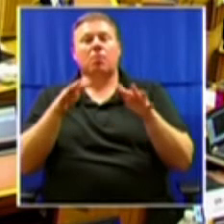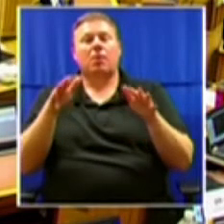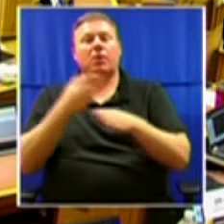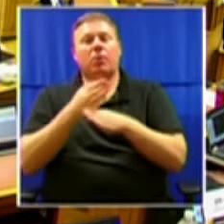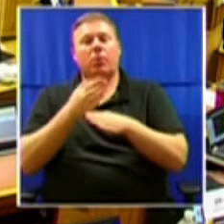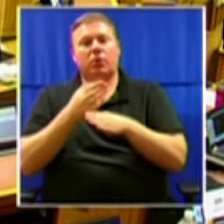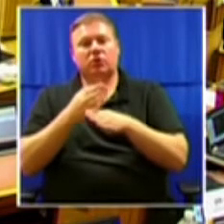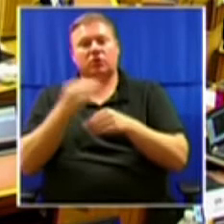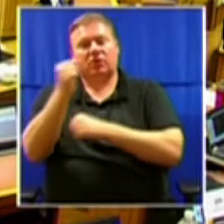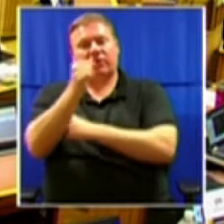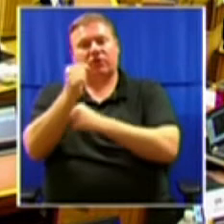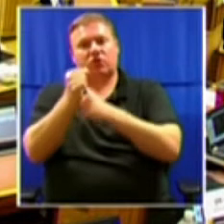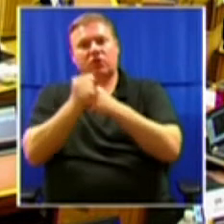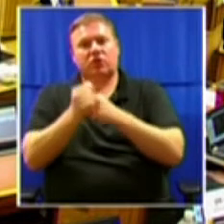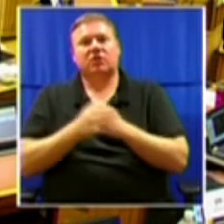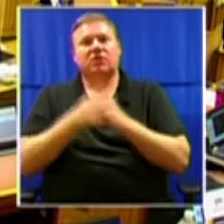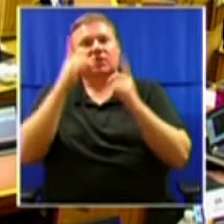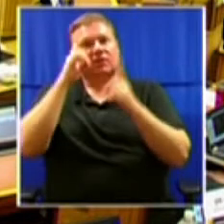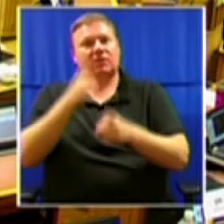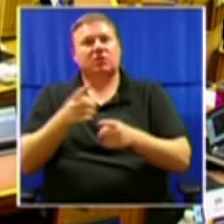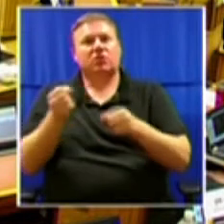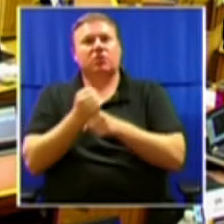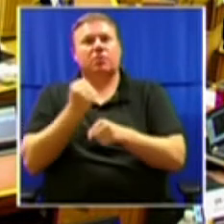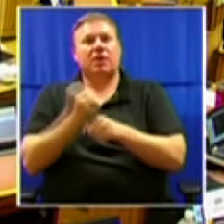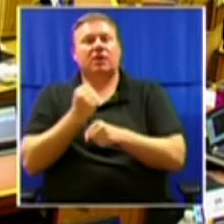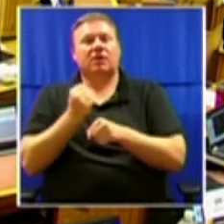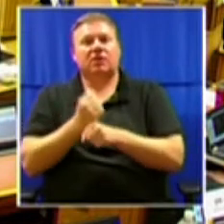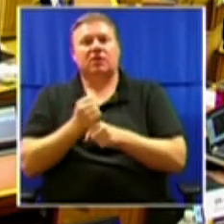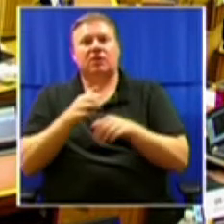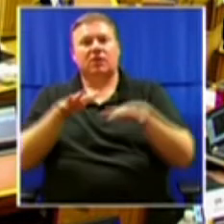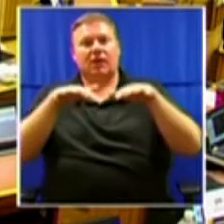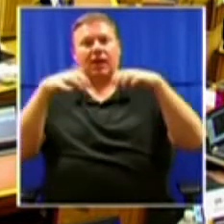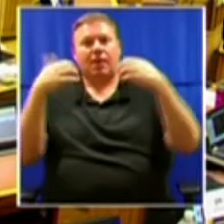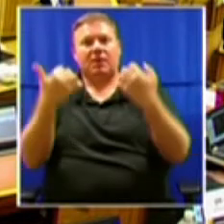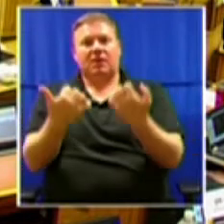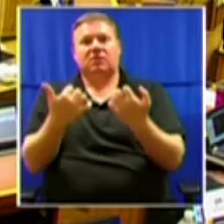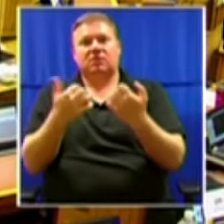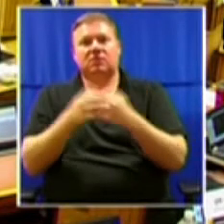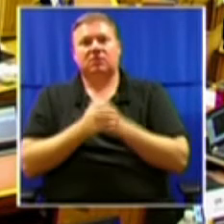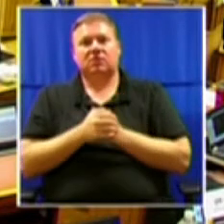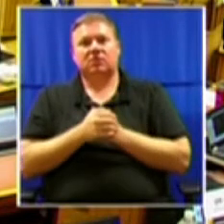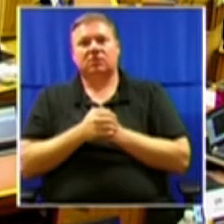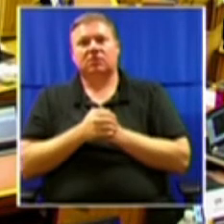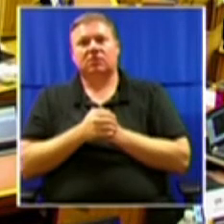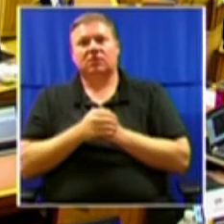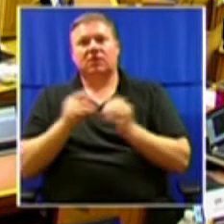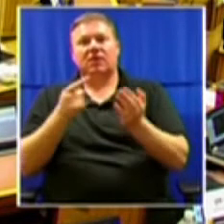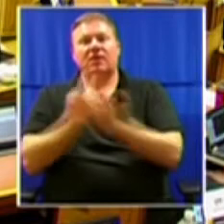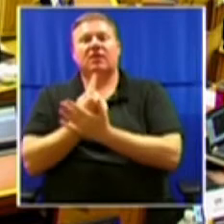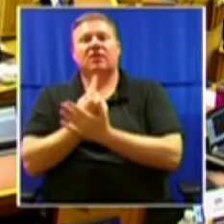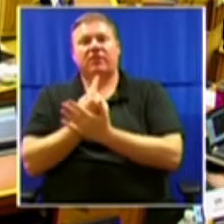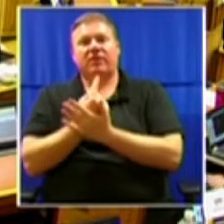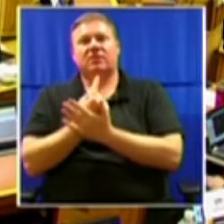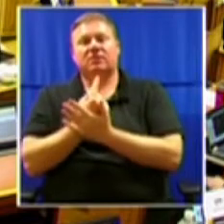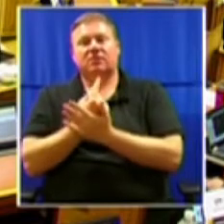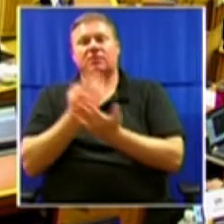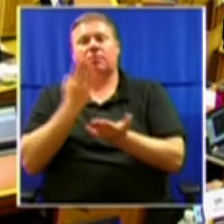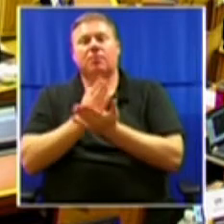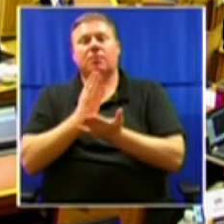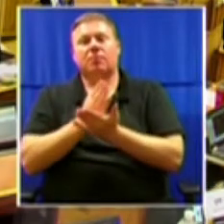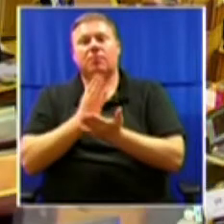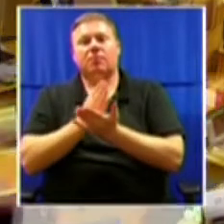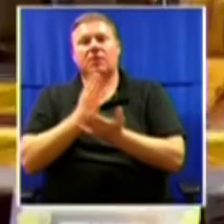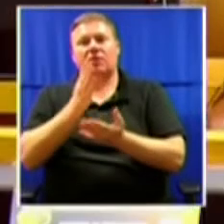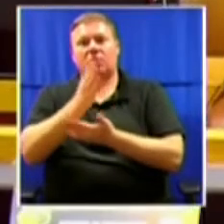to a decision which was approved by Cabinet that a sword-turning event should form part of South Africa's